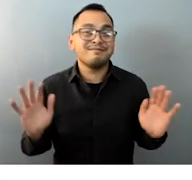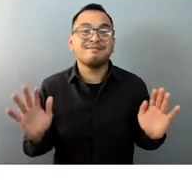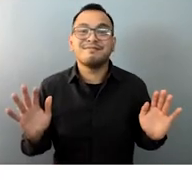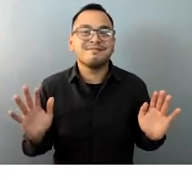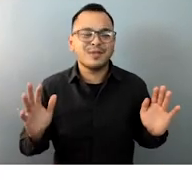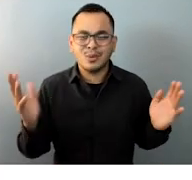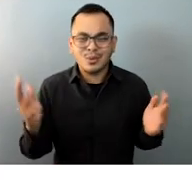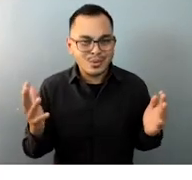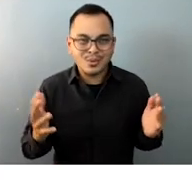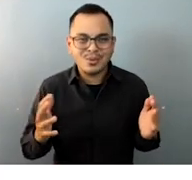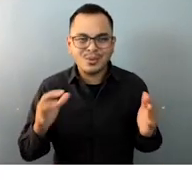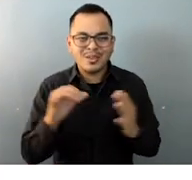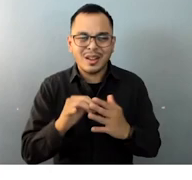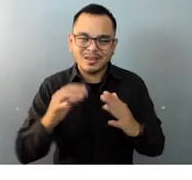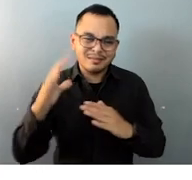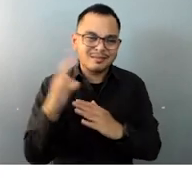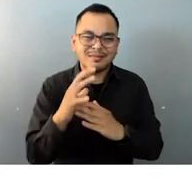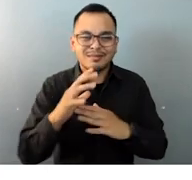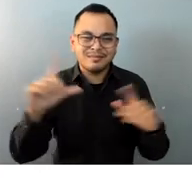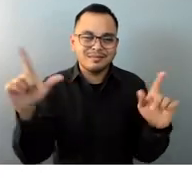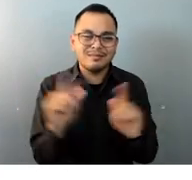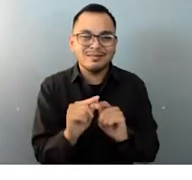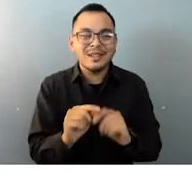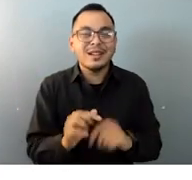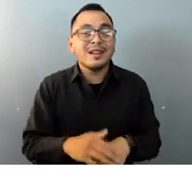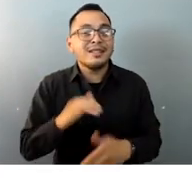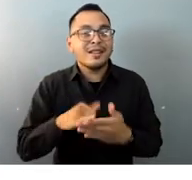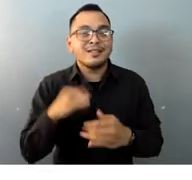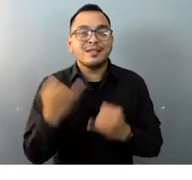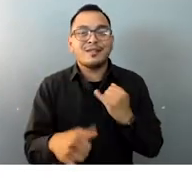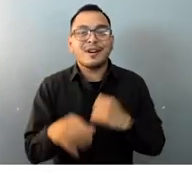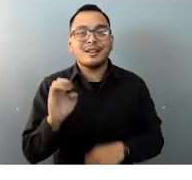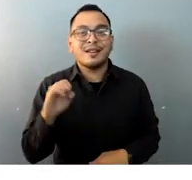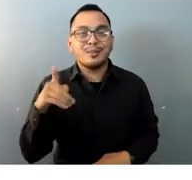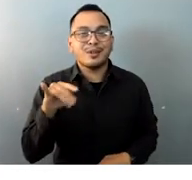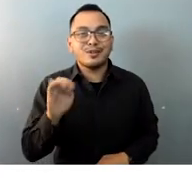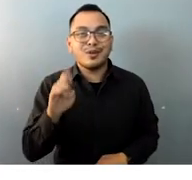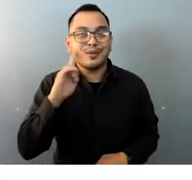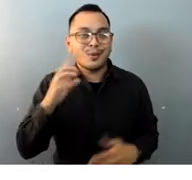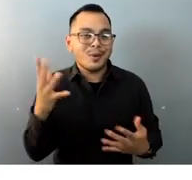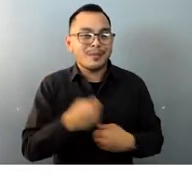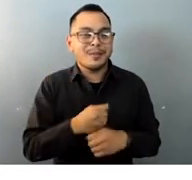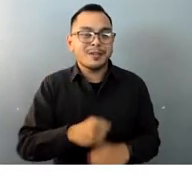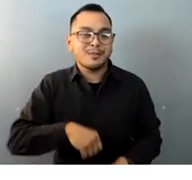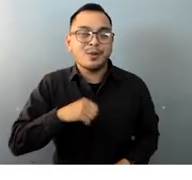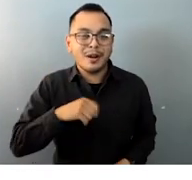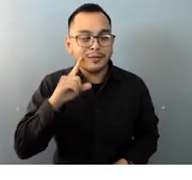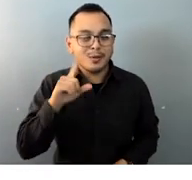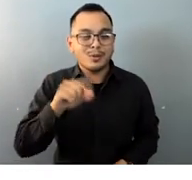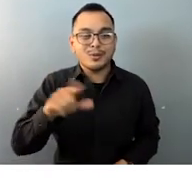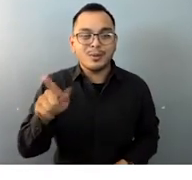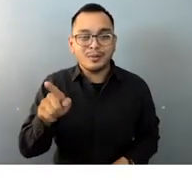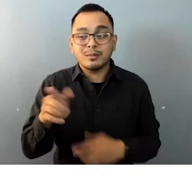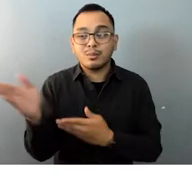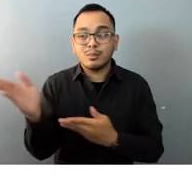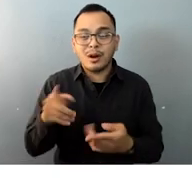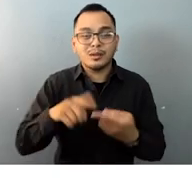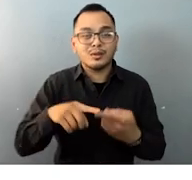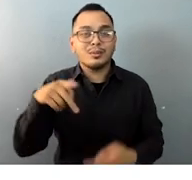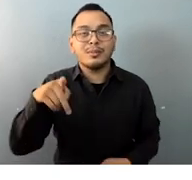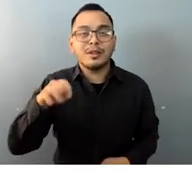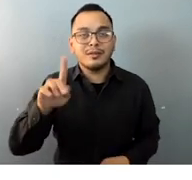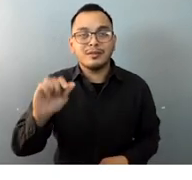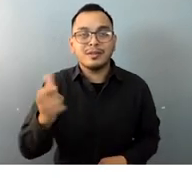And that is it. What a way to close out. That is our final episode of What Makes Pride for